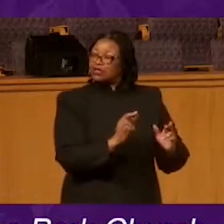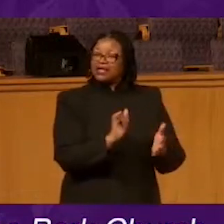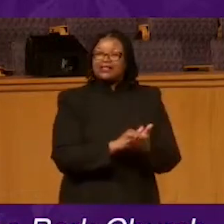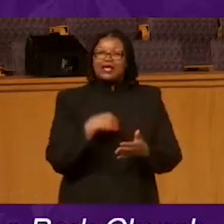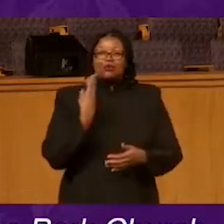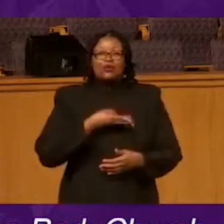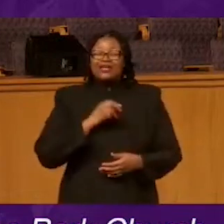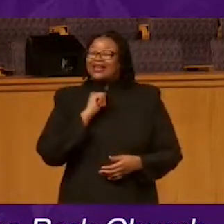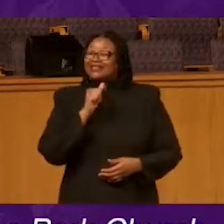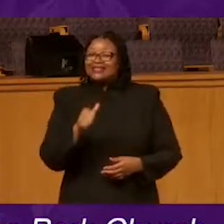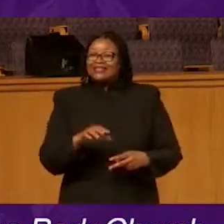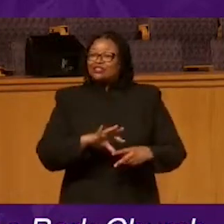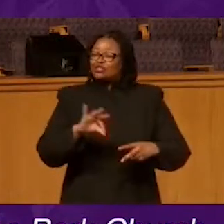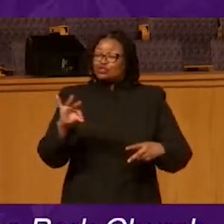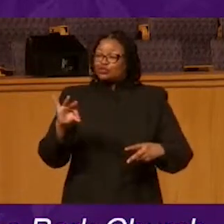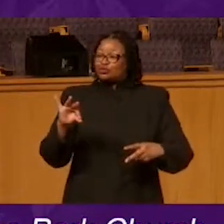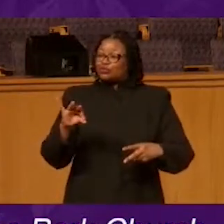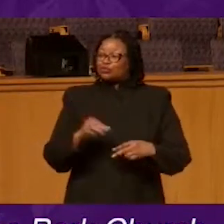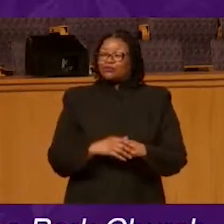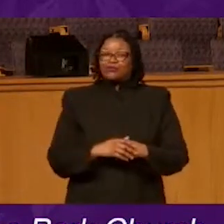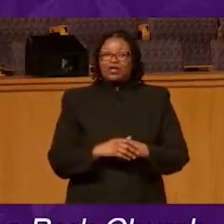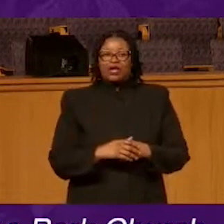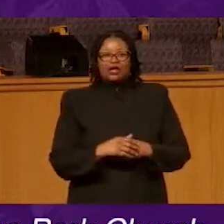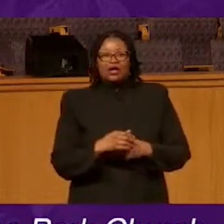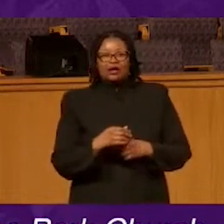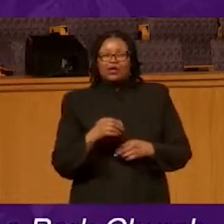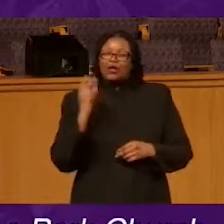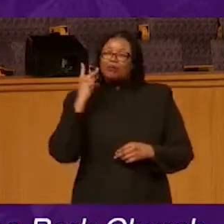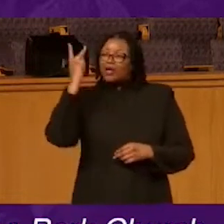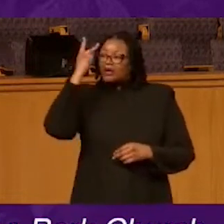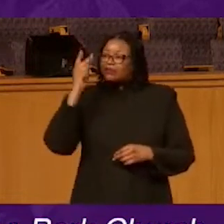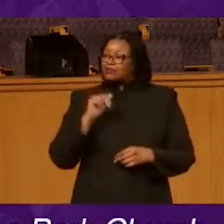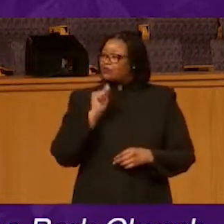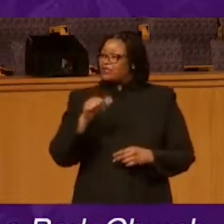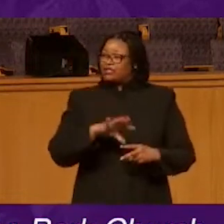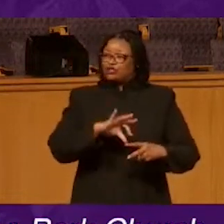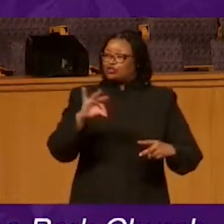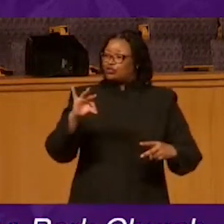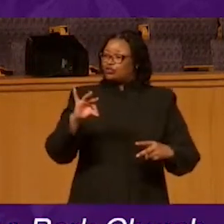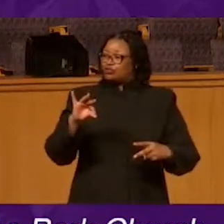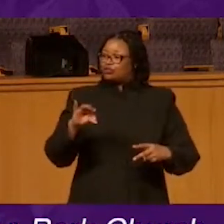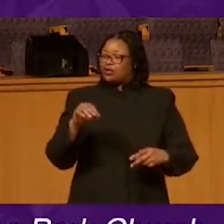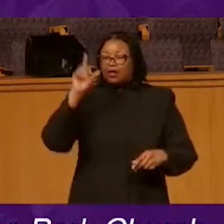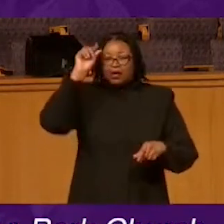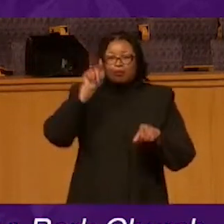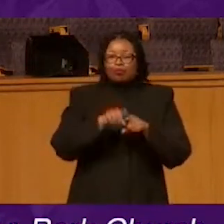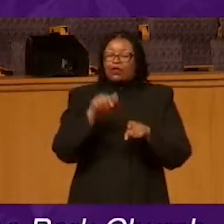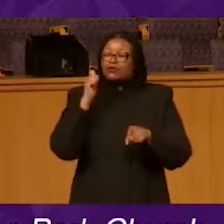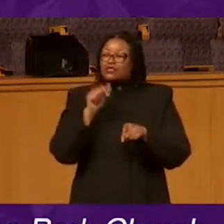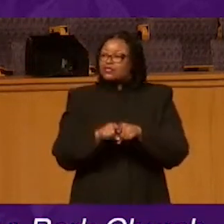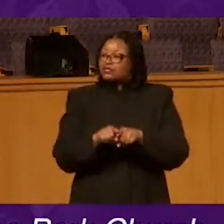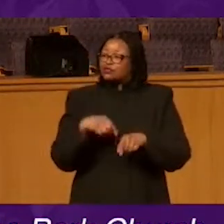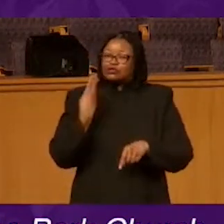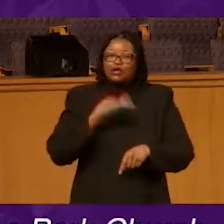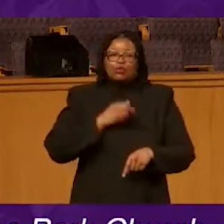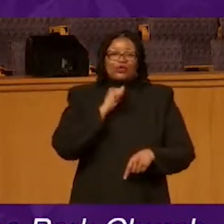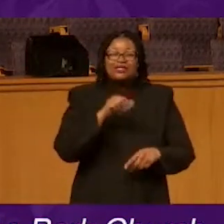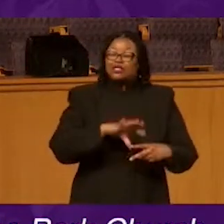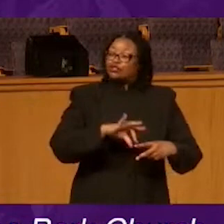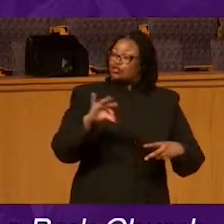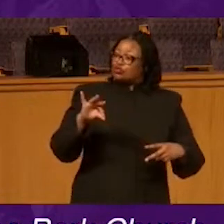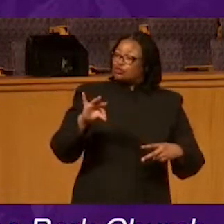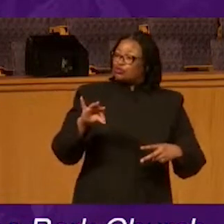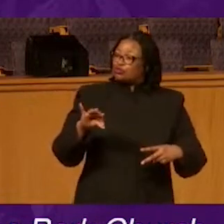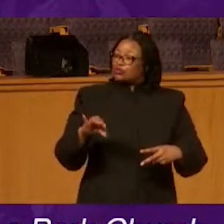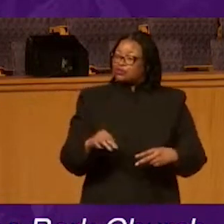didn't choose. We receive parents that we didn't choose, siblings that we didn't choose,